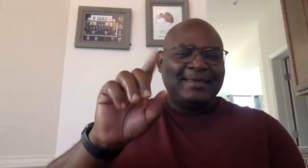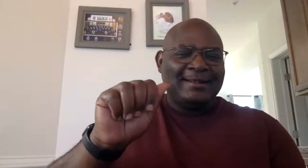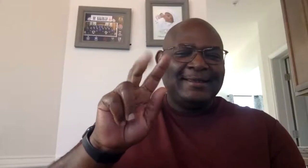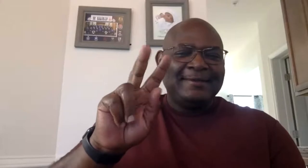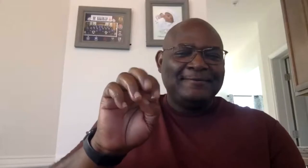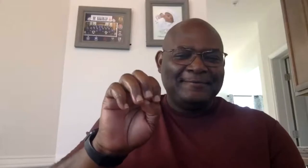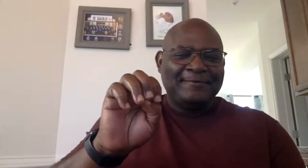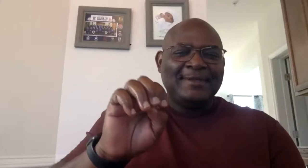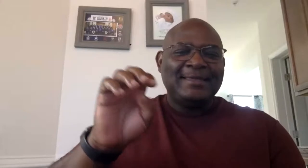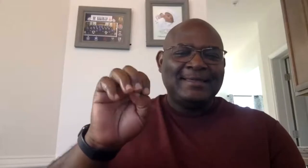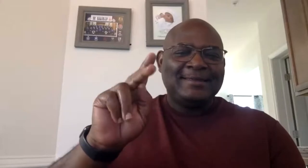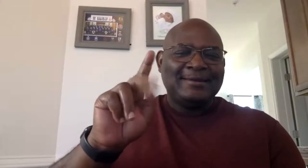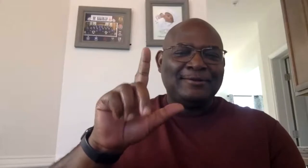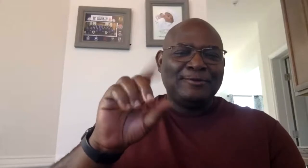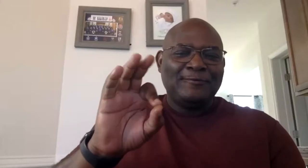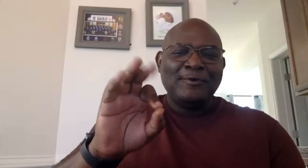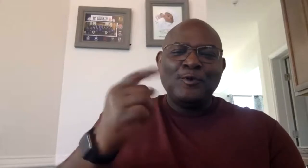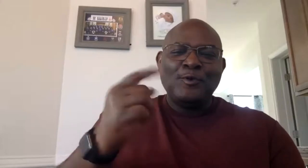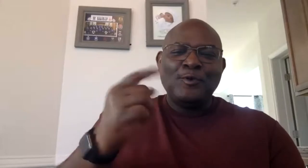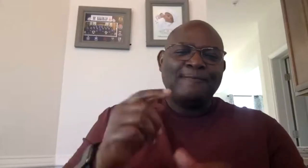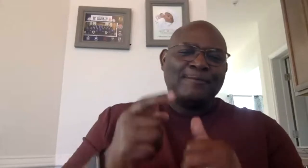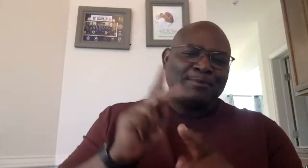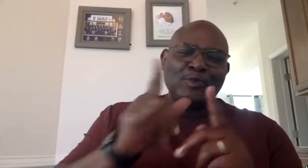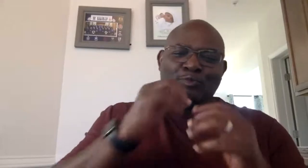Ekloff, thank you. Son is Dave Ekloff.